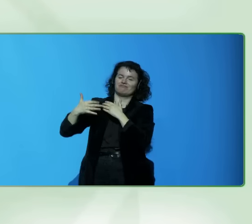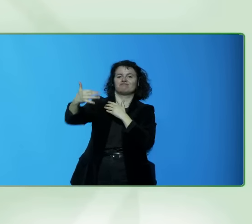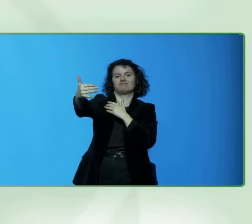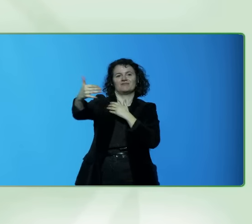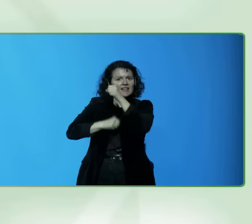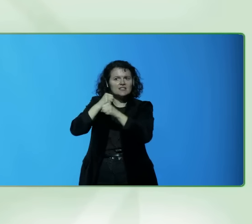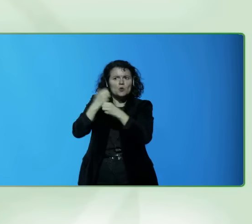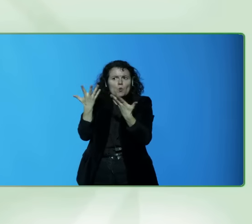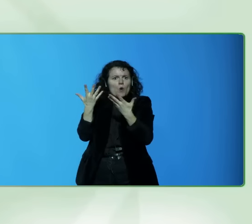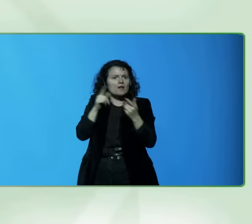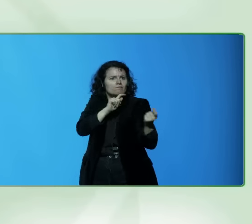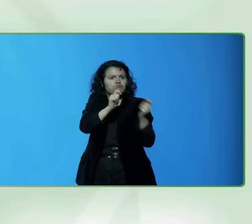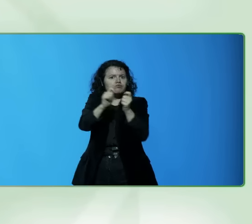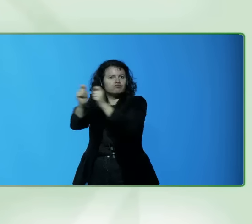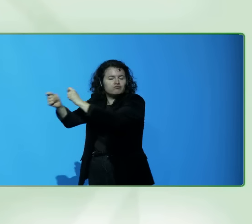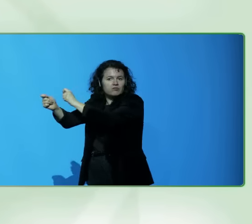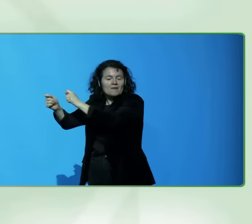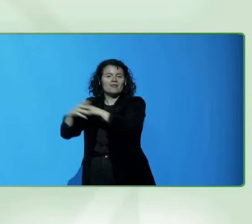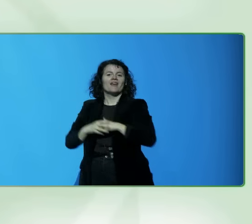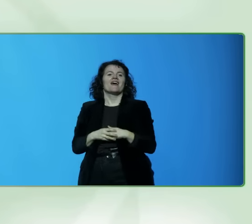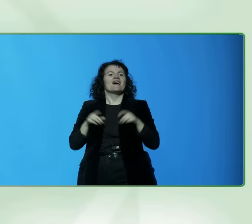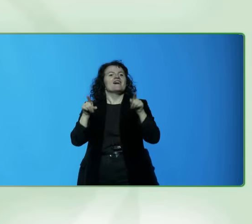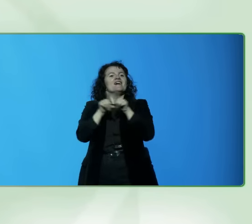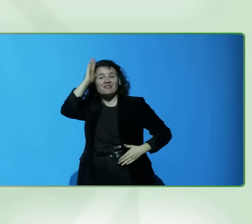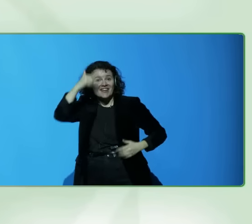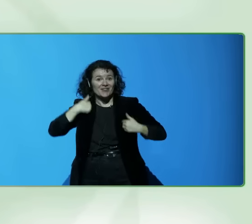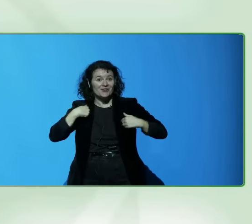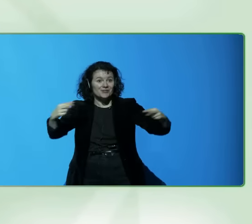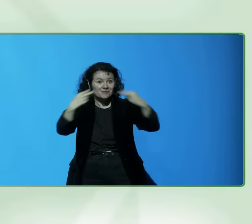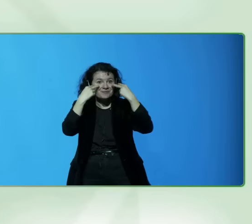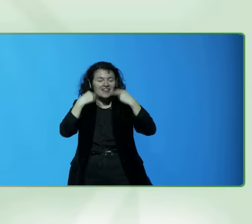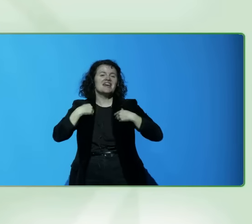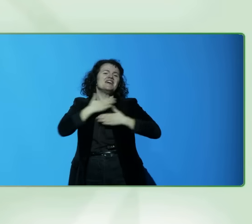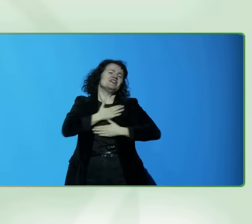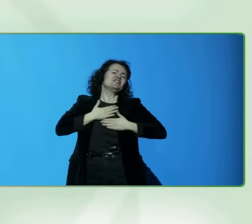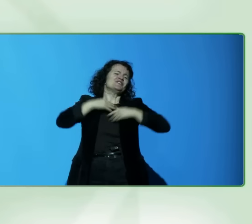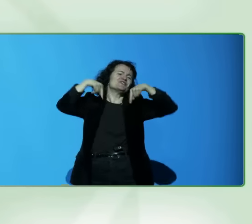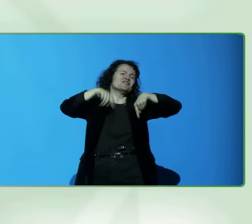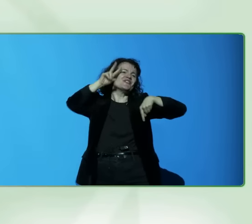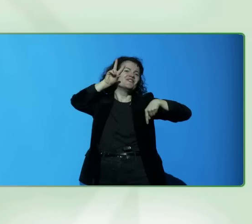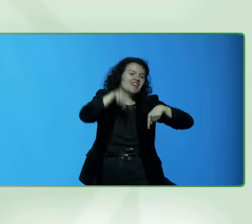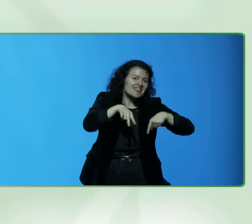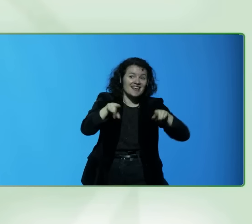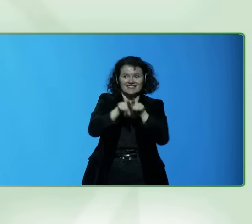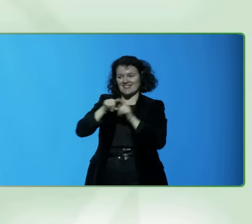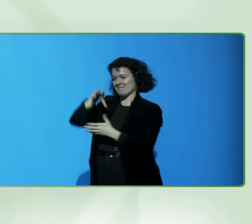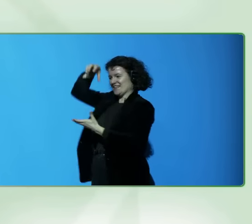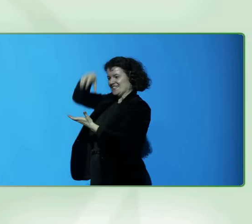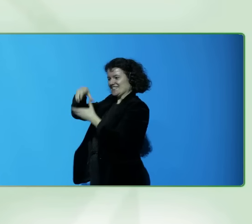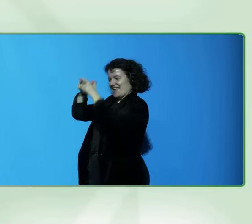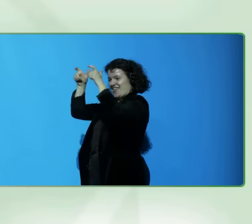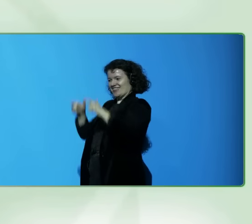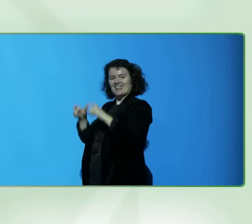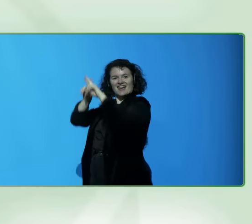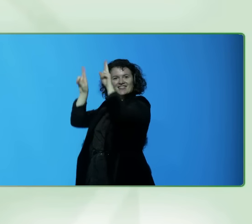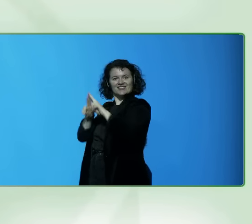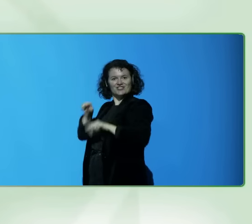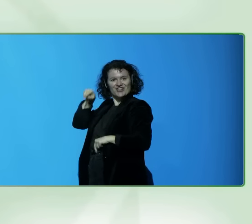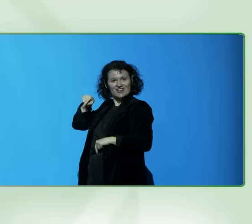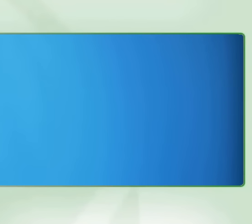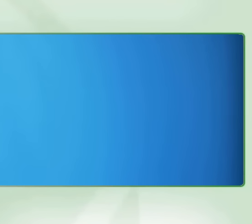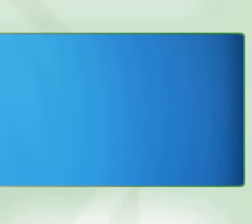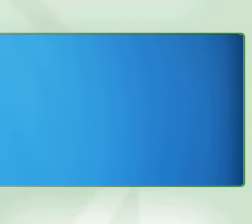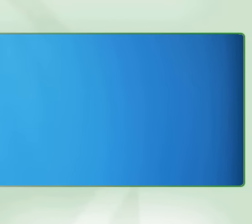years of the convention celebrated this week, as we strive for the Vienna International Center, and I wish you a productive and